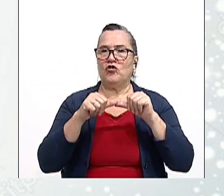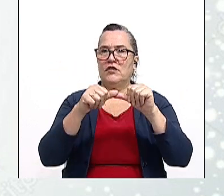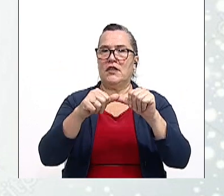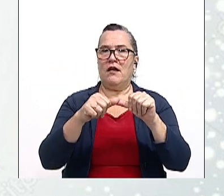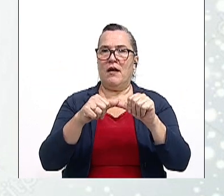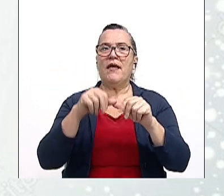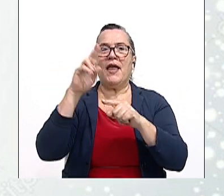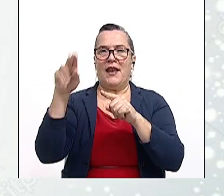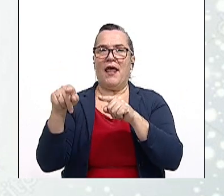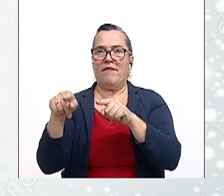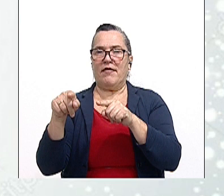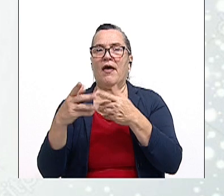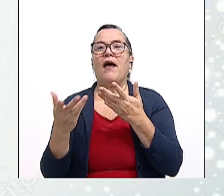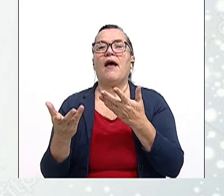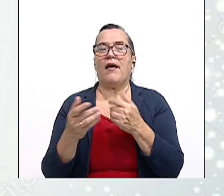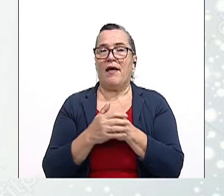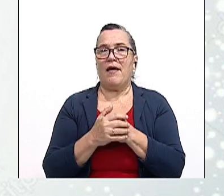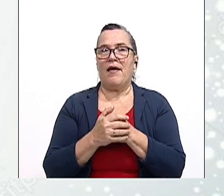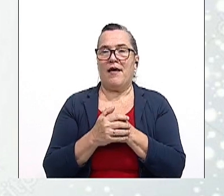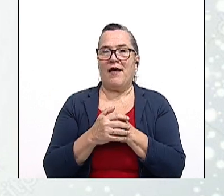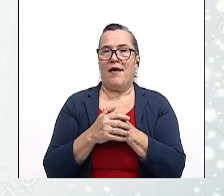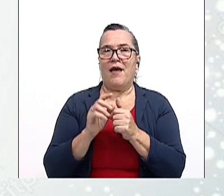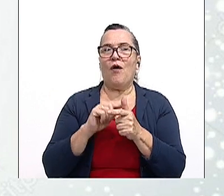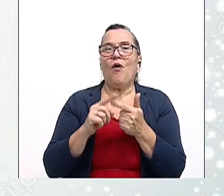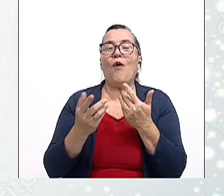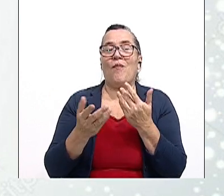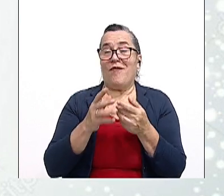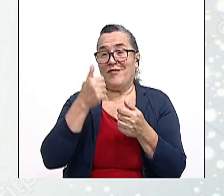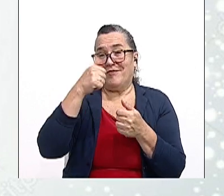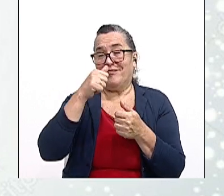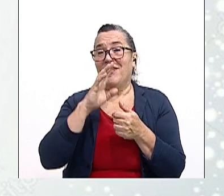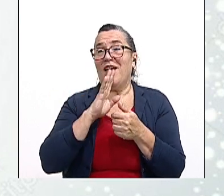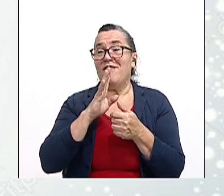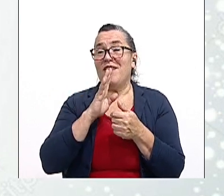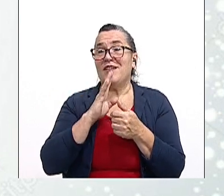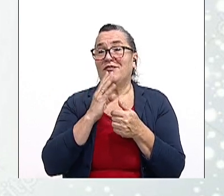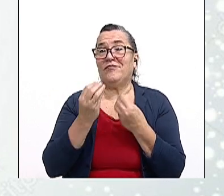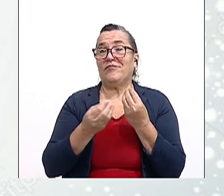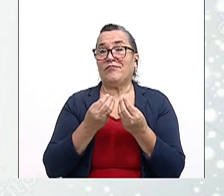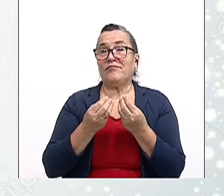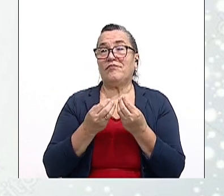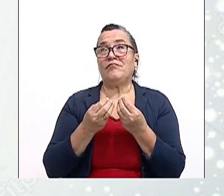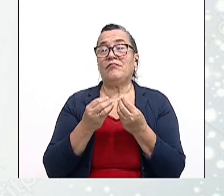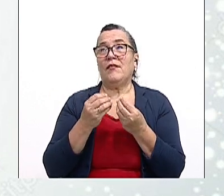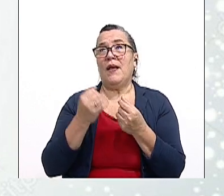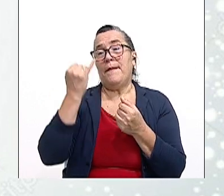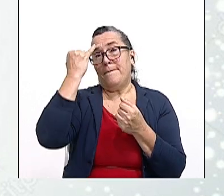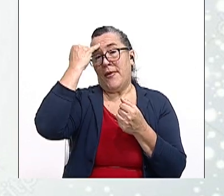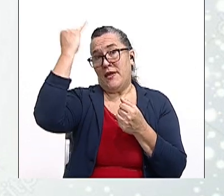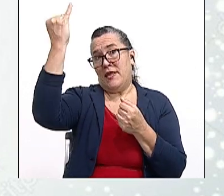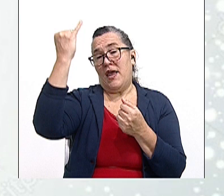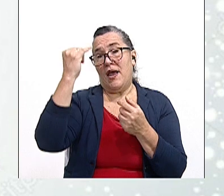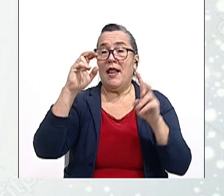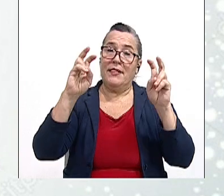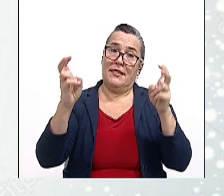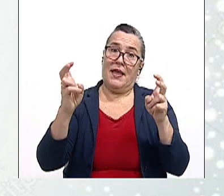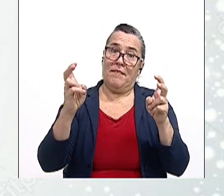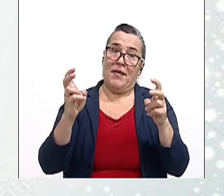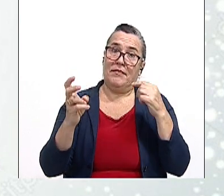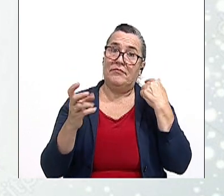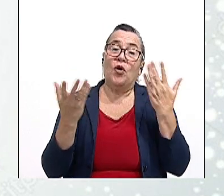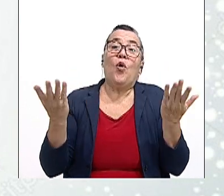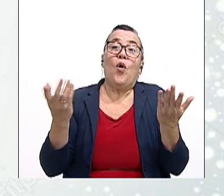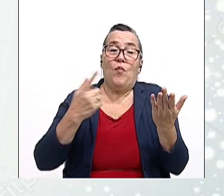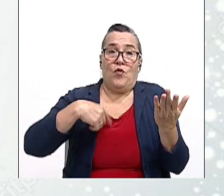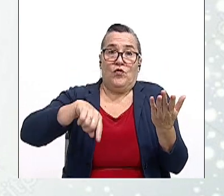Christmas. Okay, so according to what we are talking, it can be the main idea or the topic sentence.